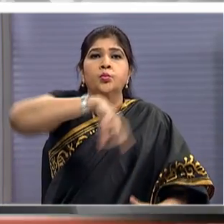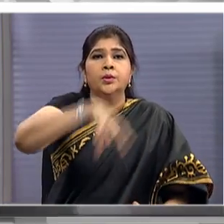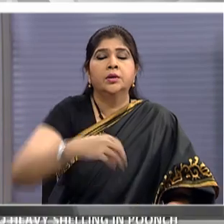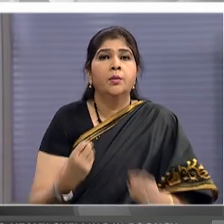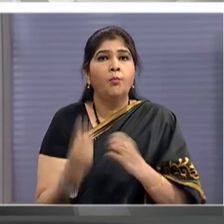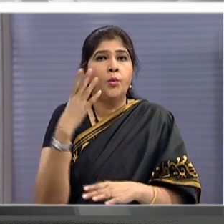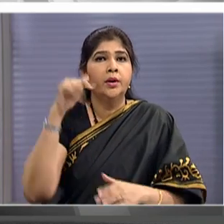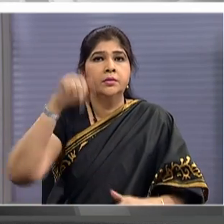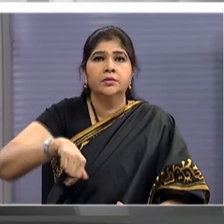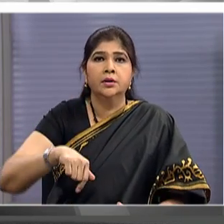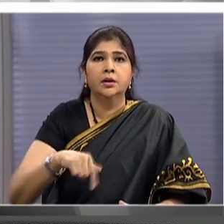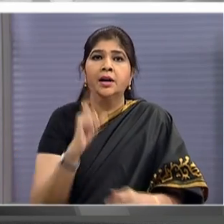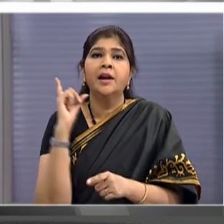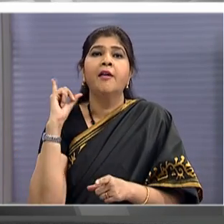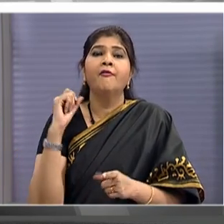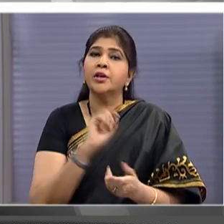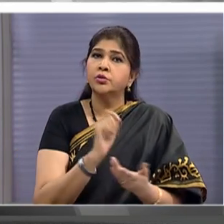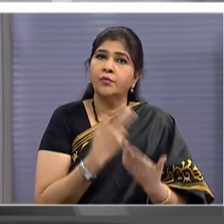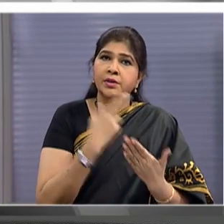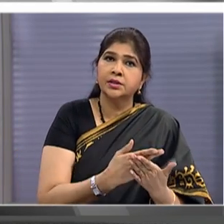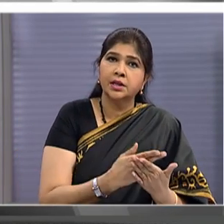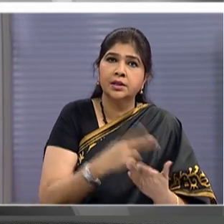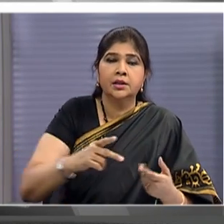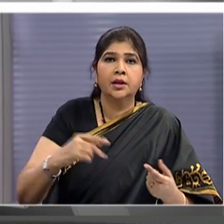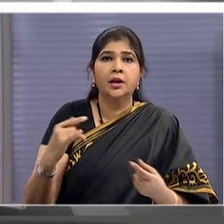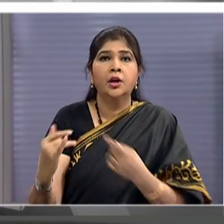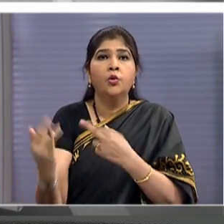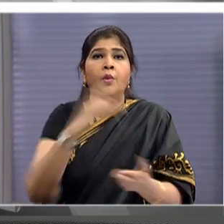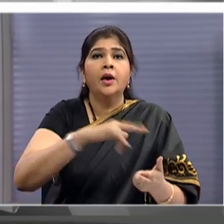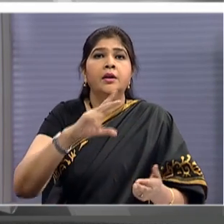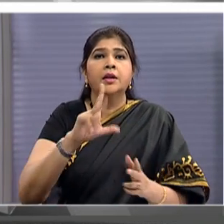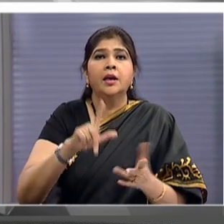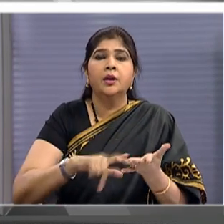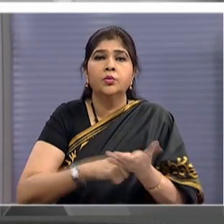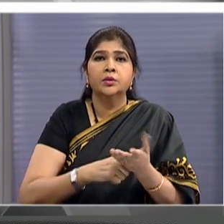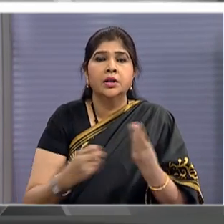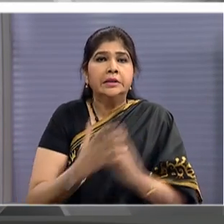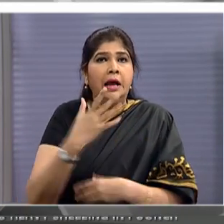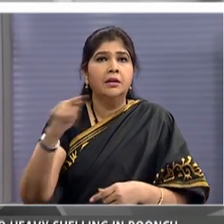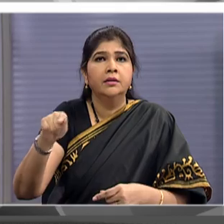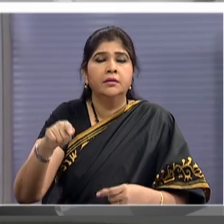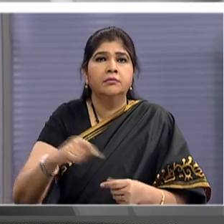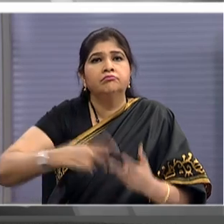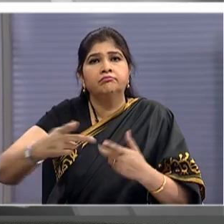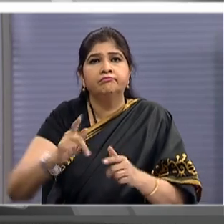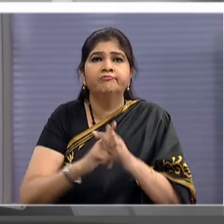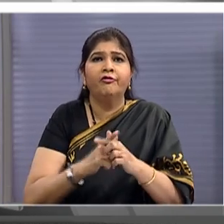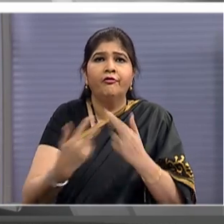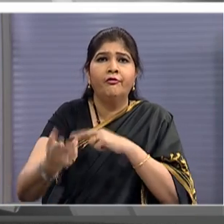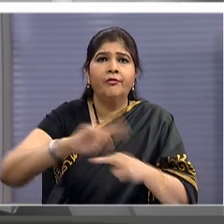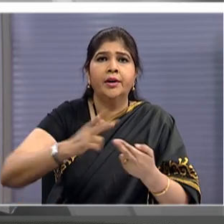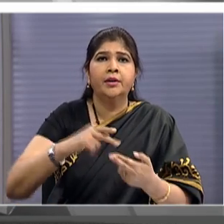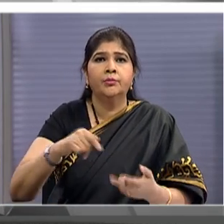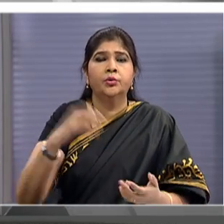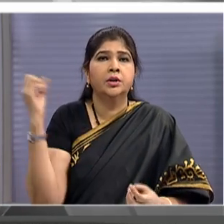hours today. Defense sources said the forces from across the LOC started unprovoked firing and mortar shelling in Shahpur area